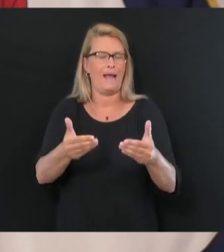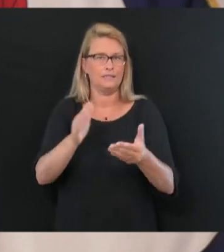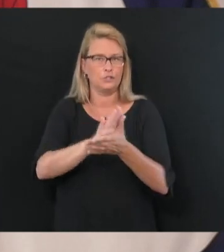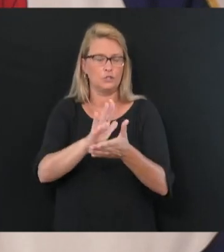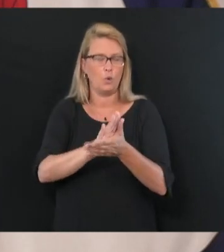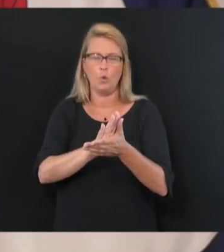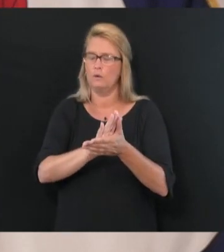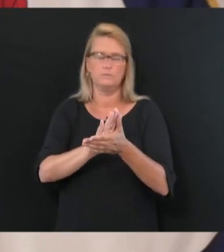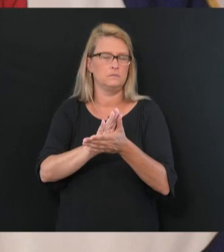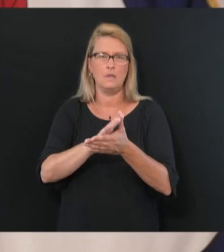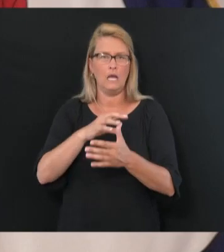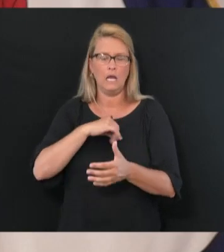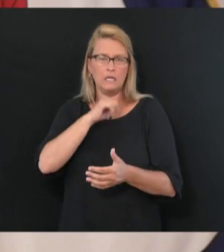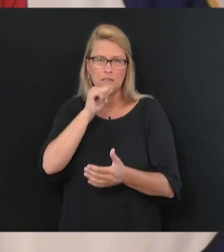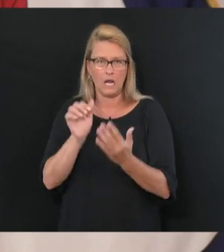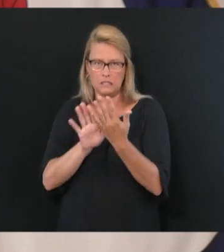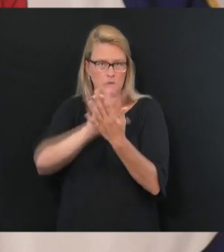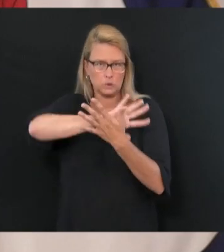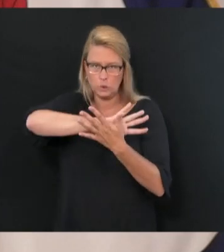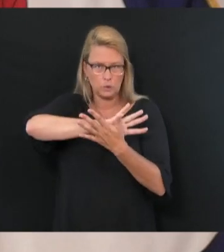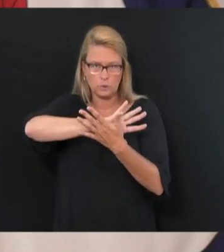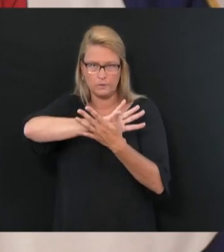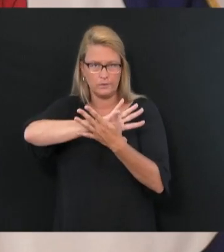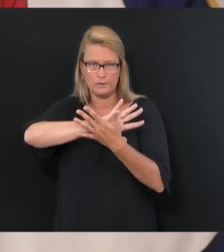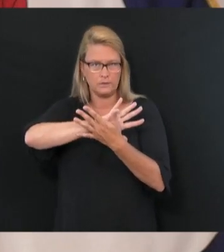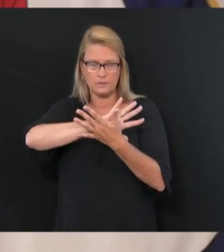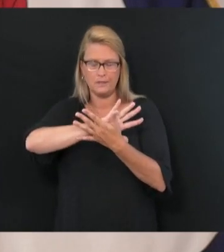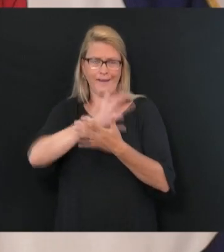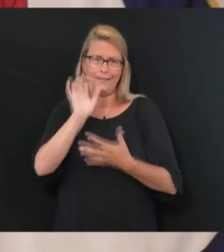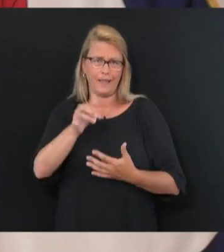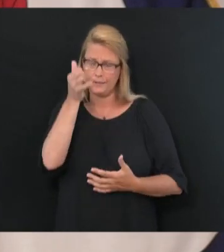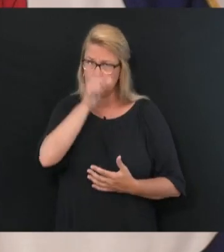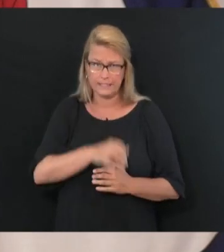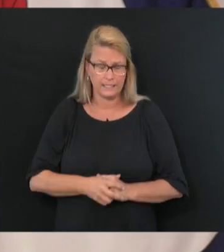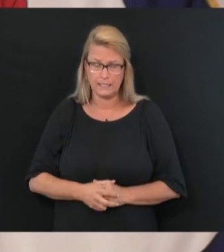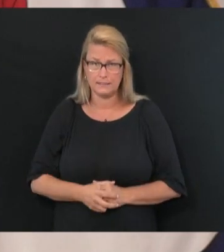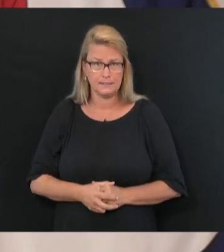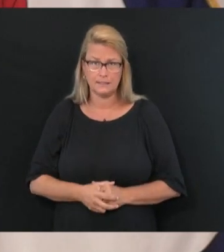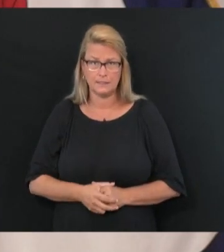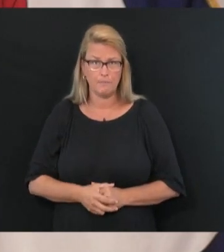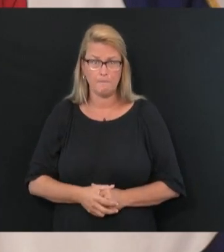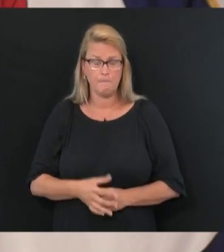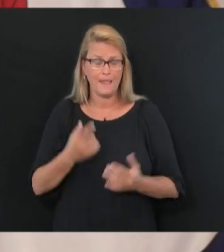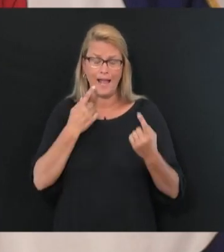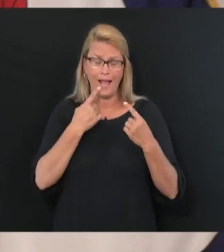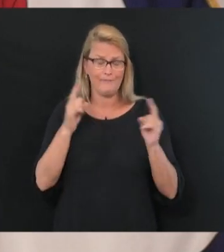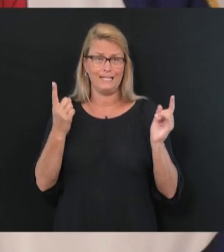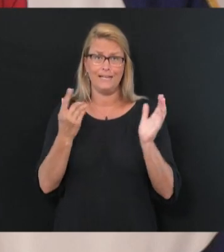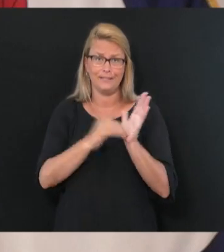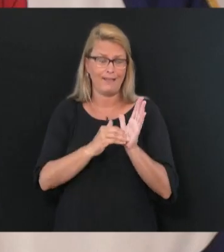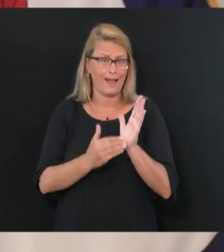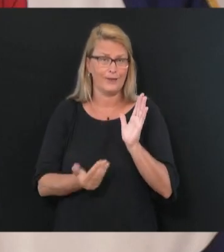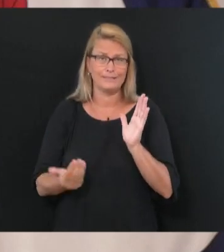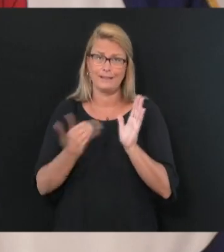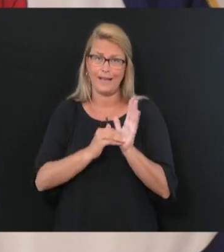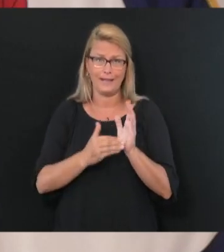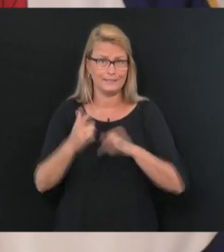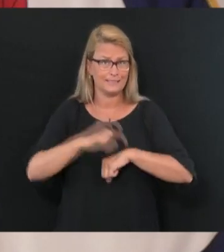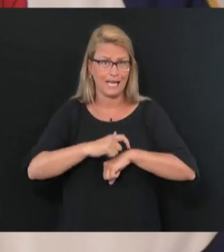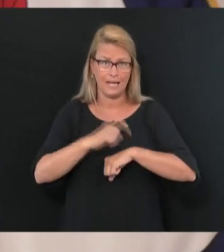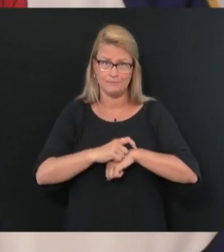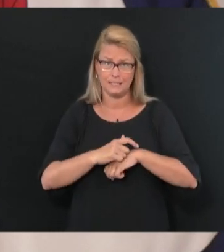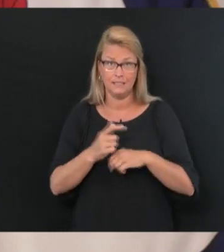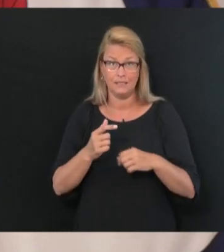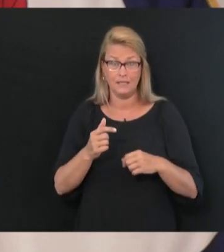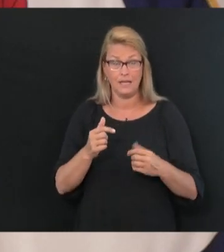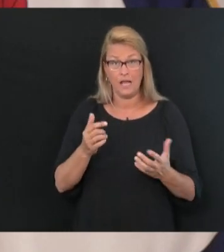so preposterous it's unbelievable. I have said 1,000 times, and if